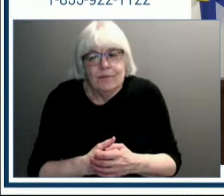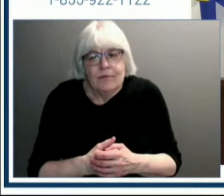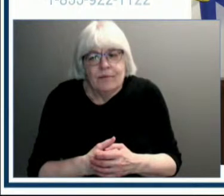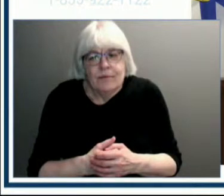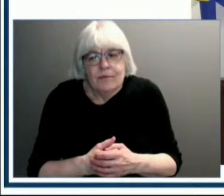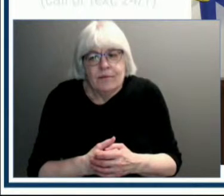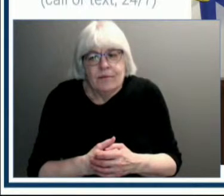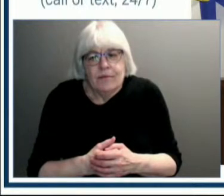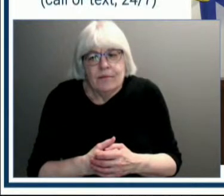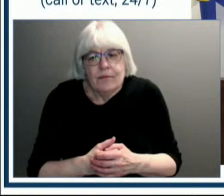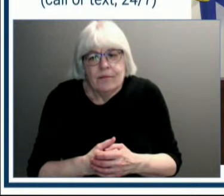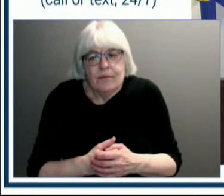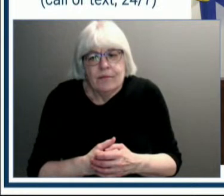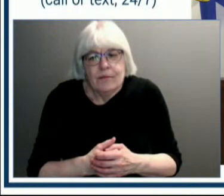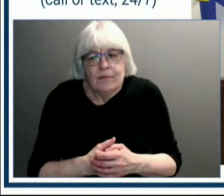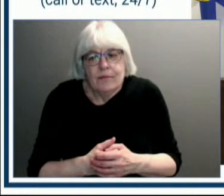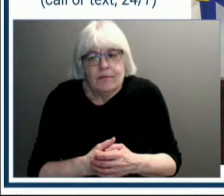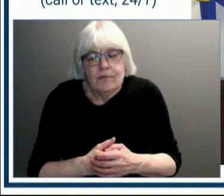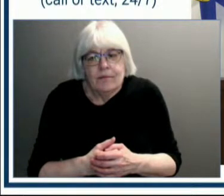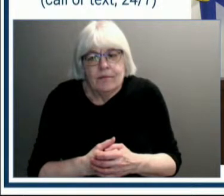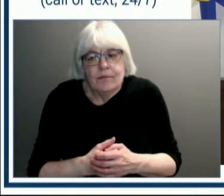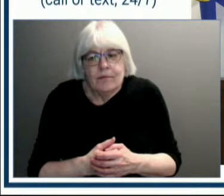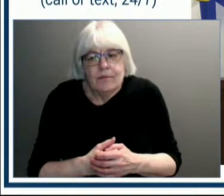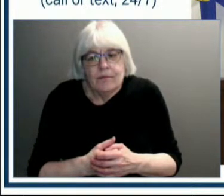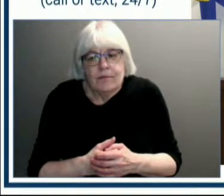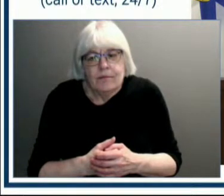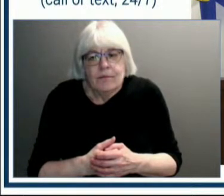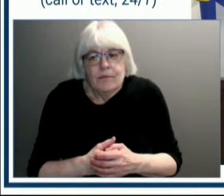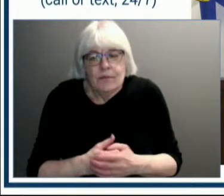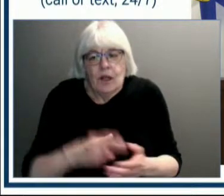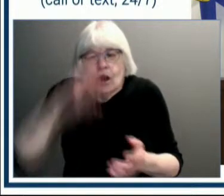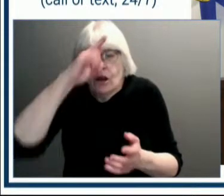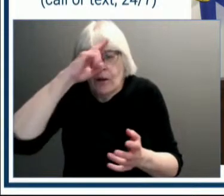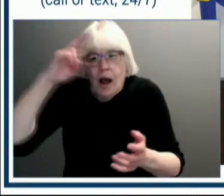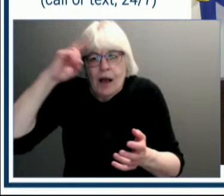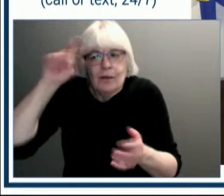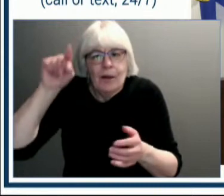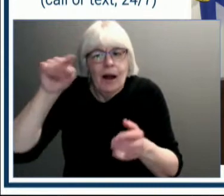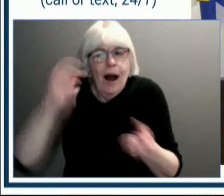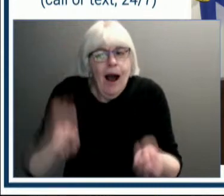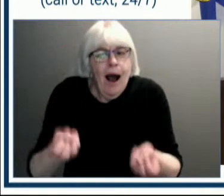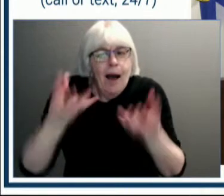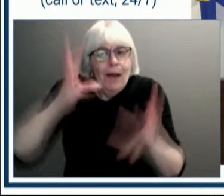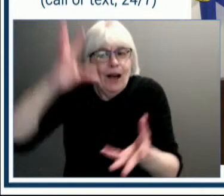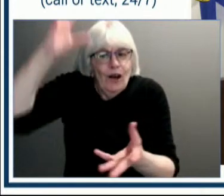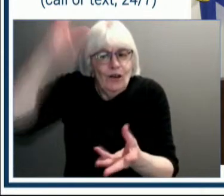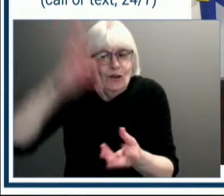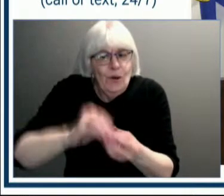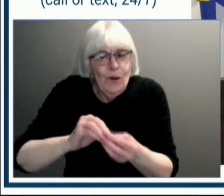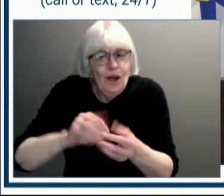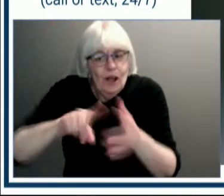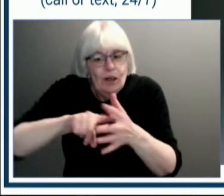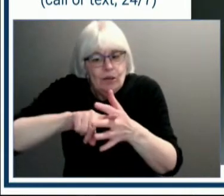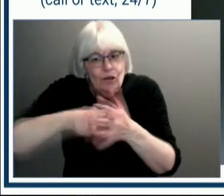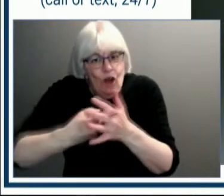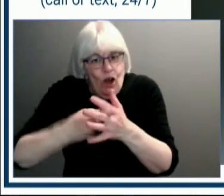been hospitalized in total since Omicron came around? We keep